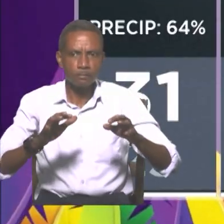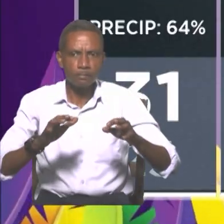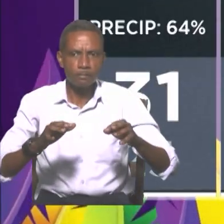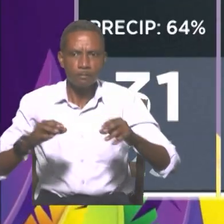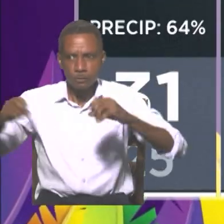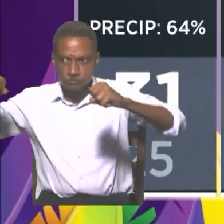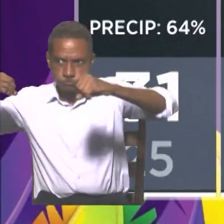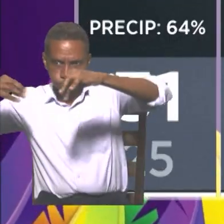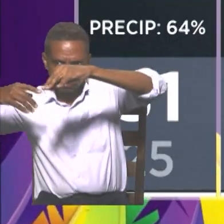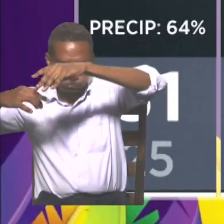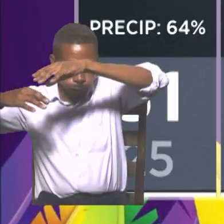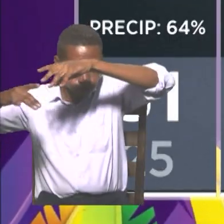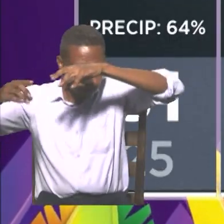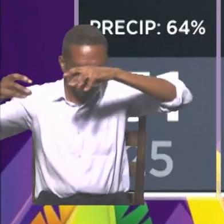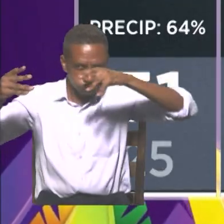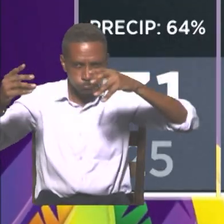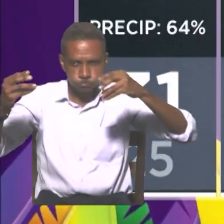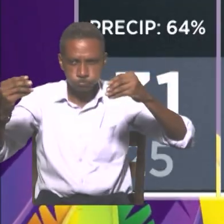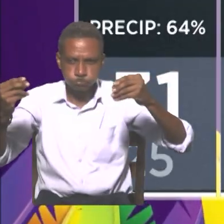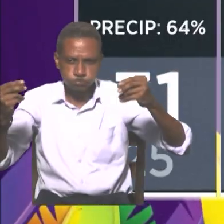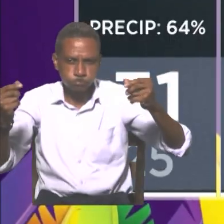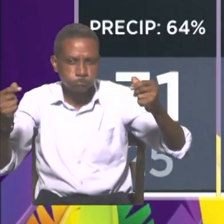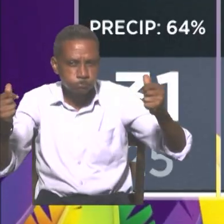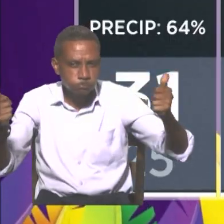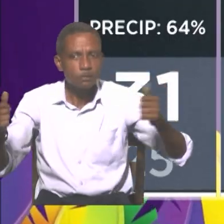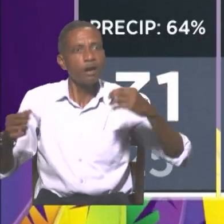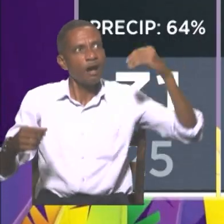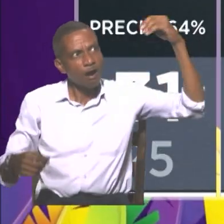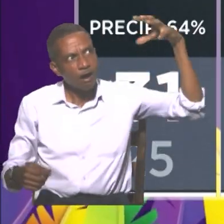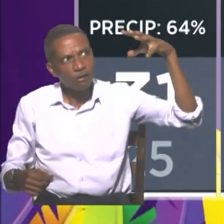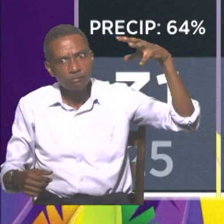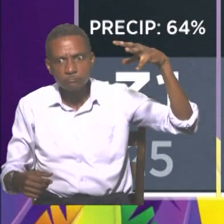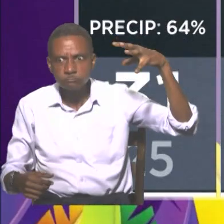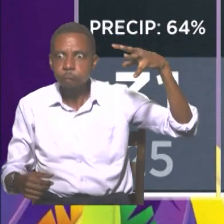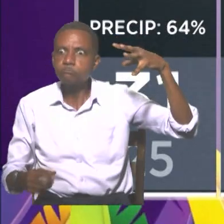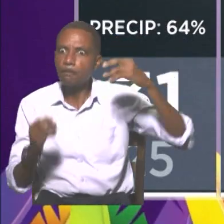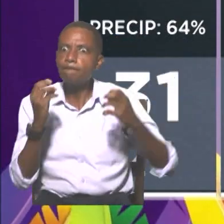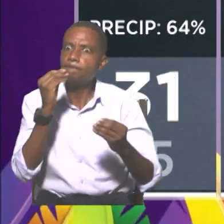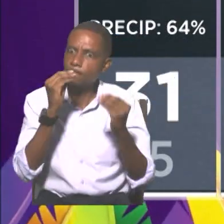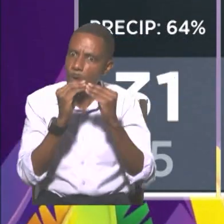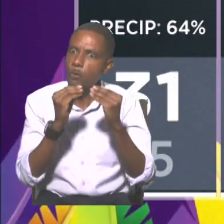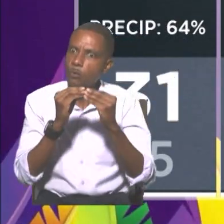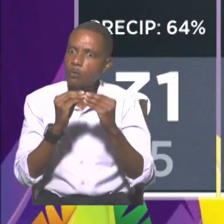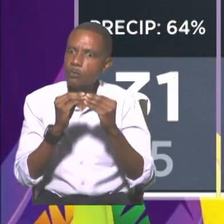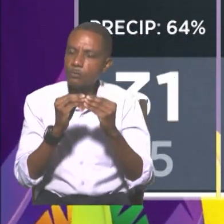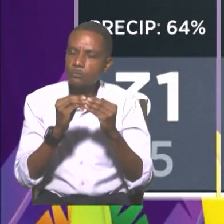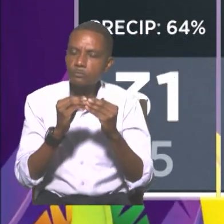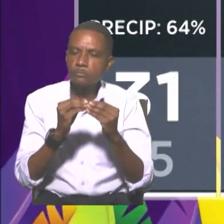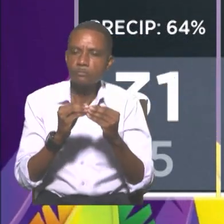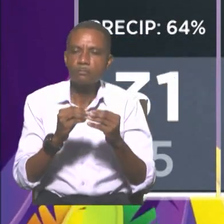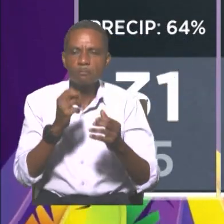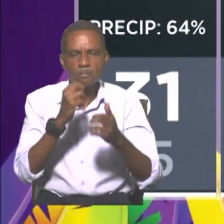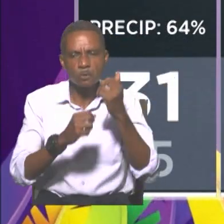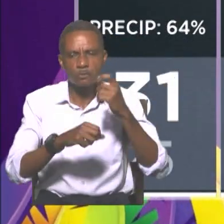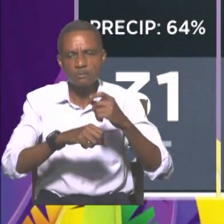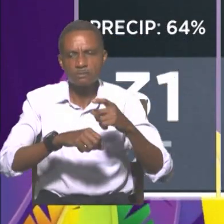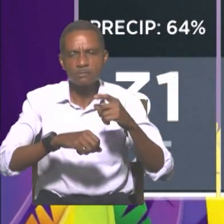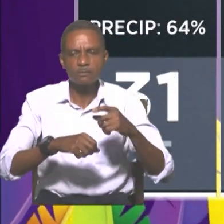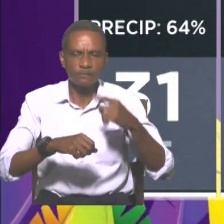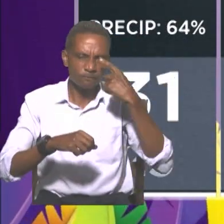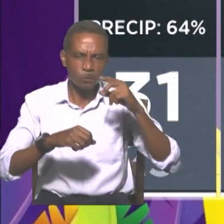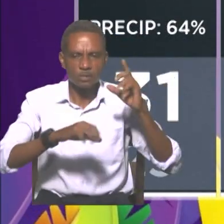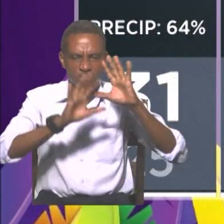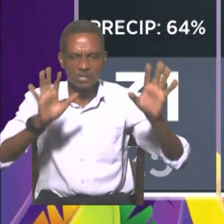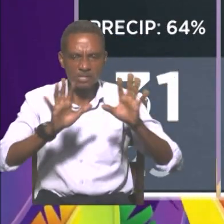precipitation chances decreases even further, with hot and sunny conditions expected throughout most of the day. And we see those